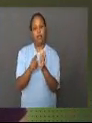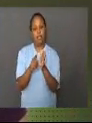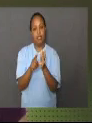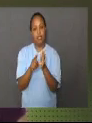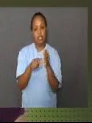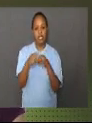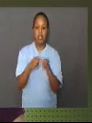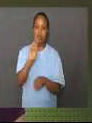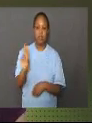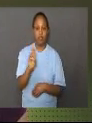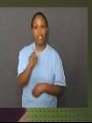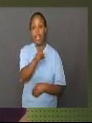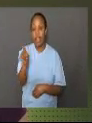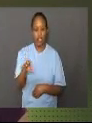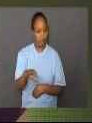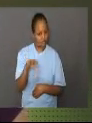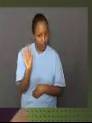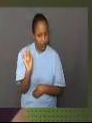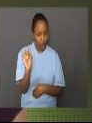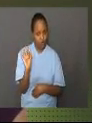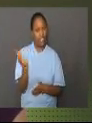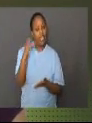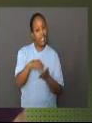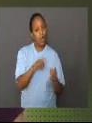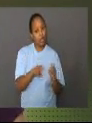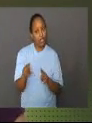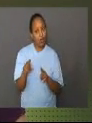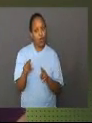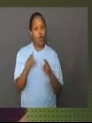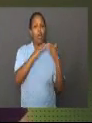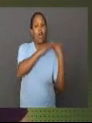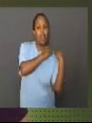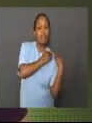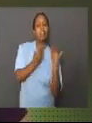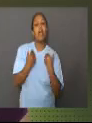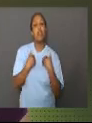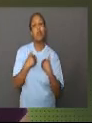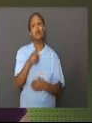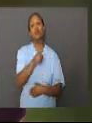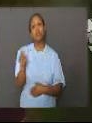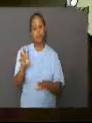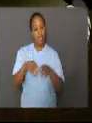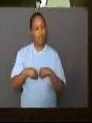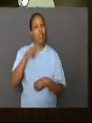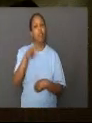a benefit that you enjoy and a burden that you must accept.